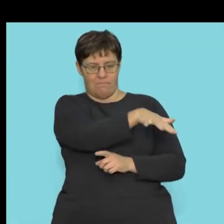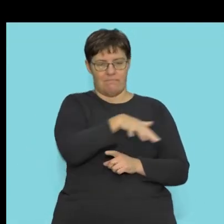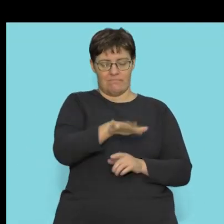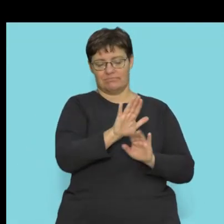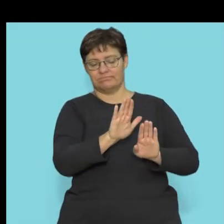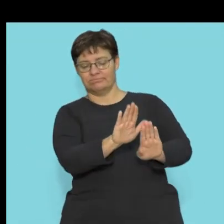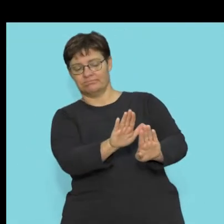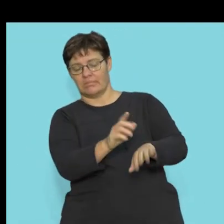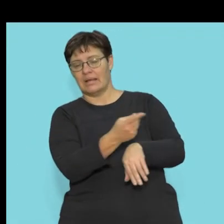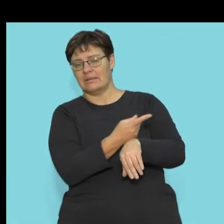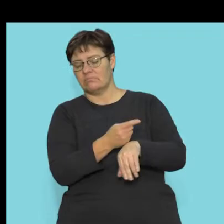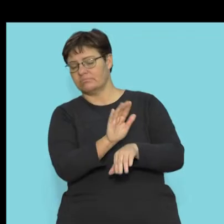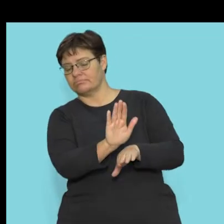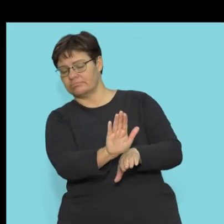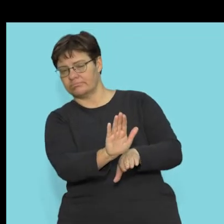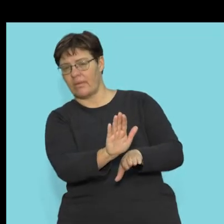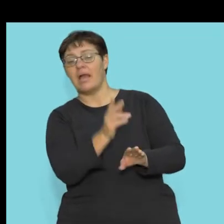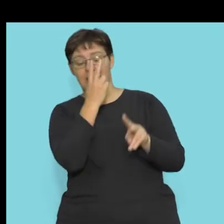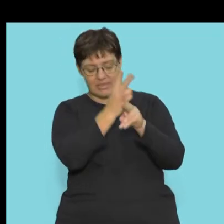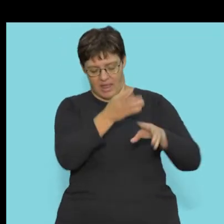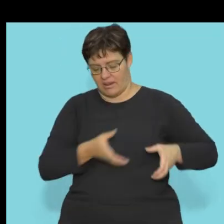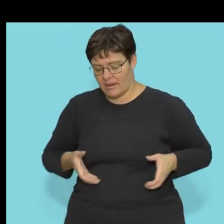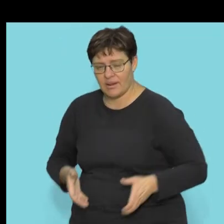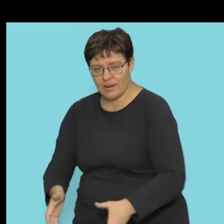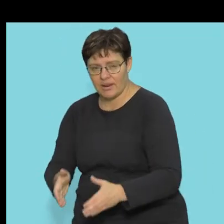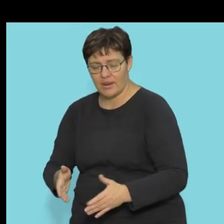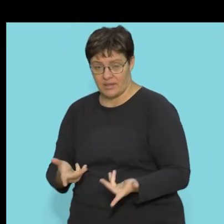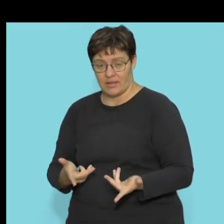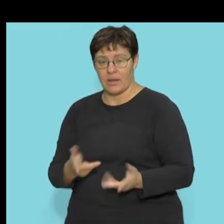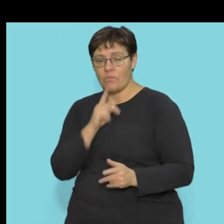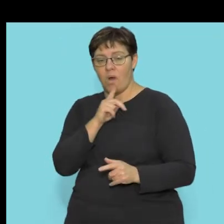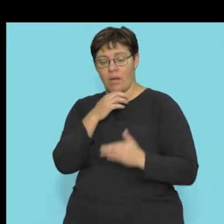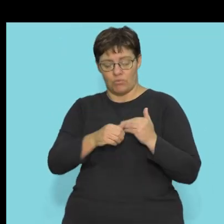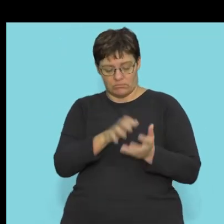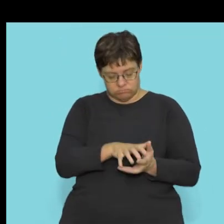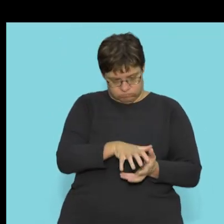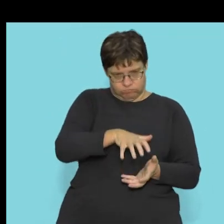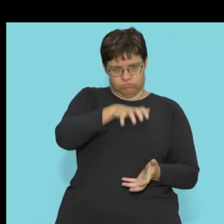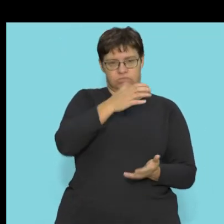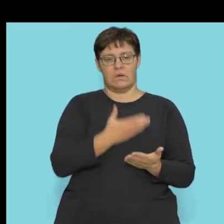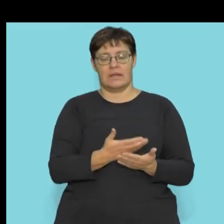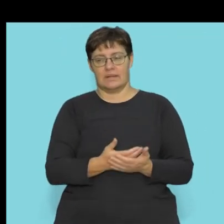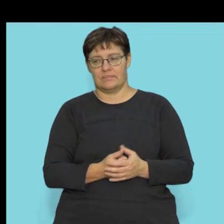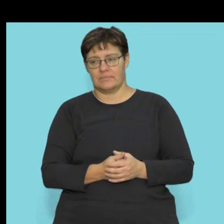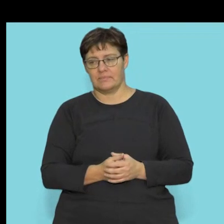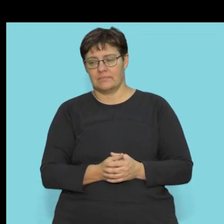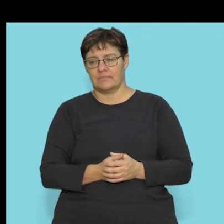in a warm area for a period of time before baking so that the bread can